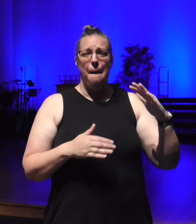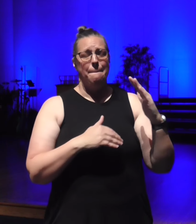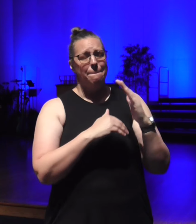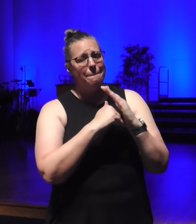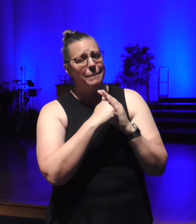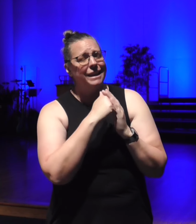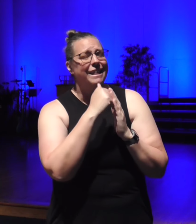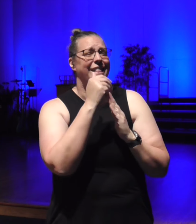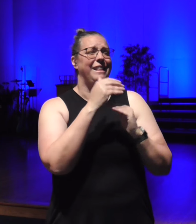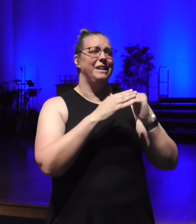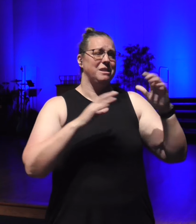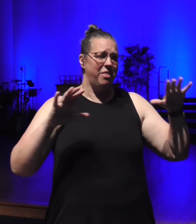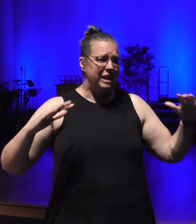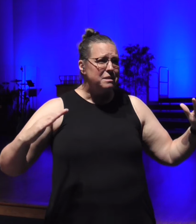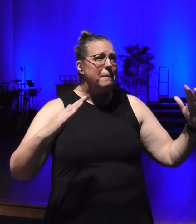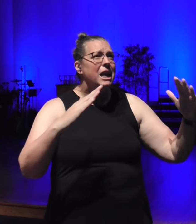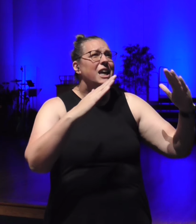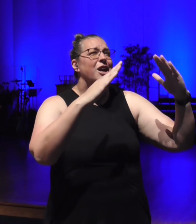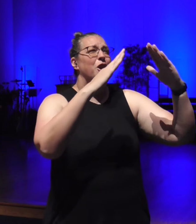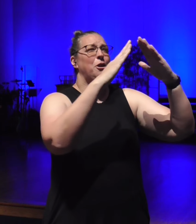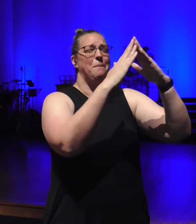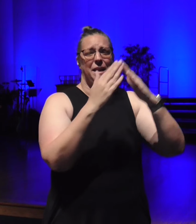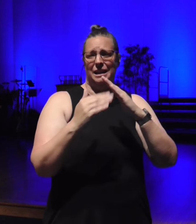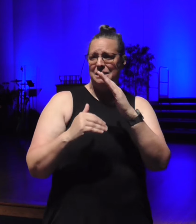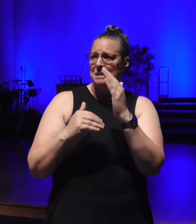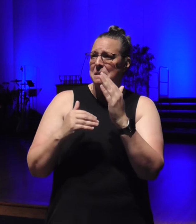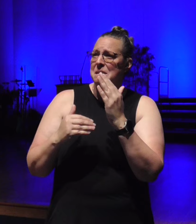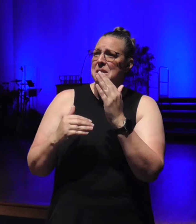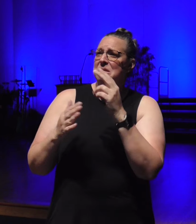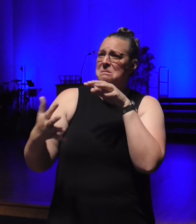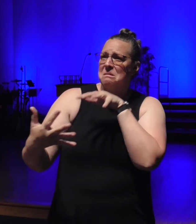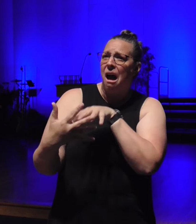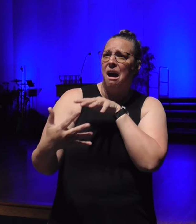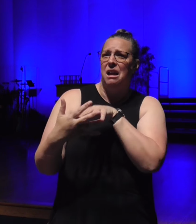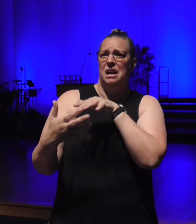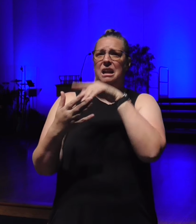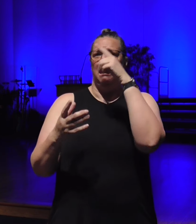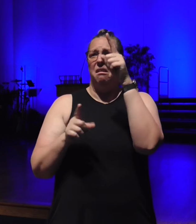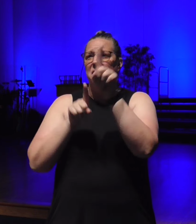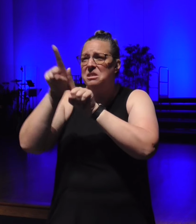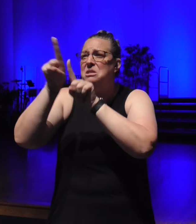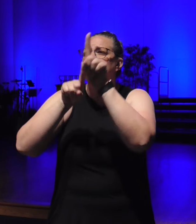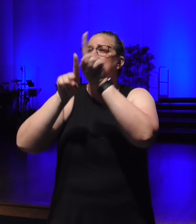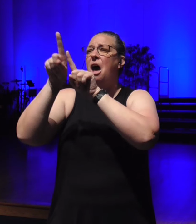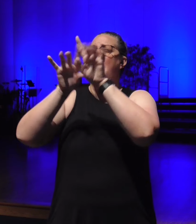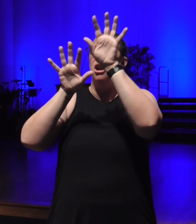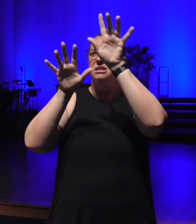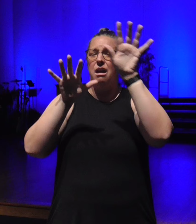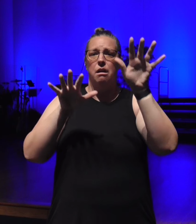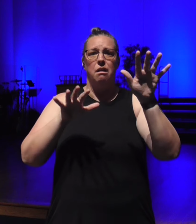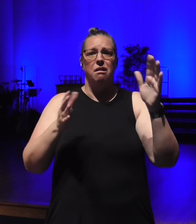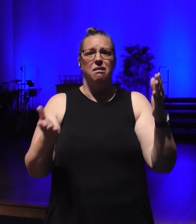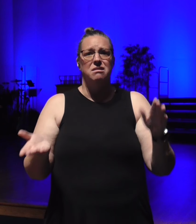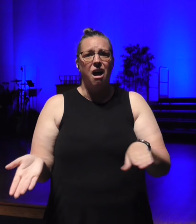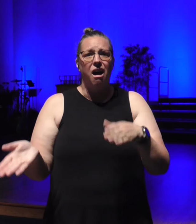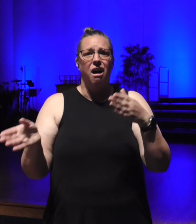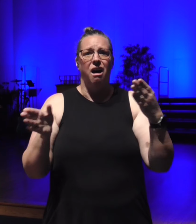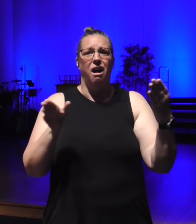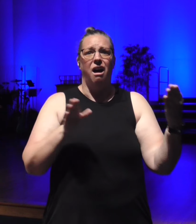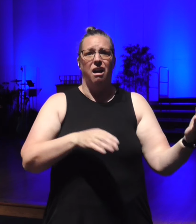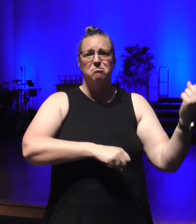read the stars was made to convert to the dominant faith or die. And then, on a